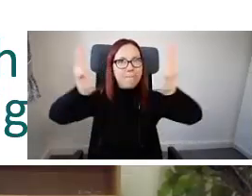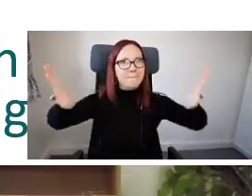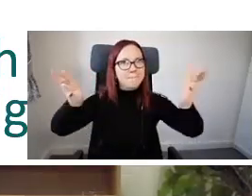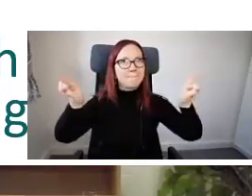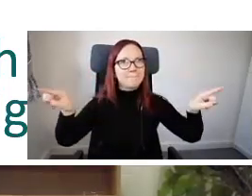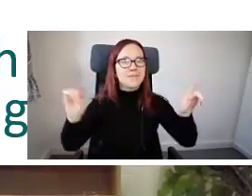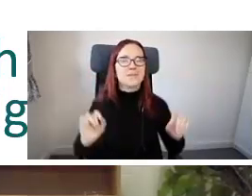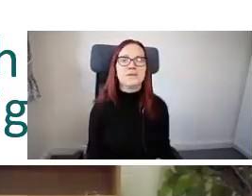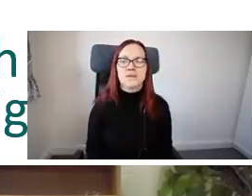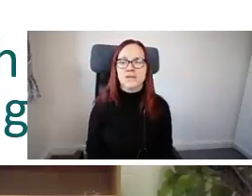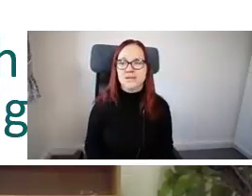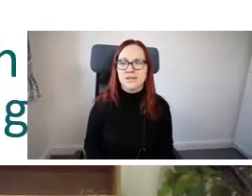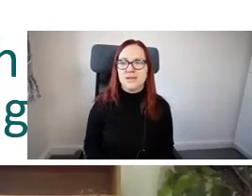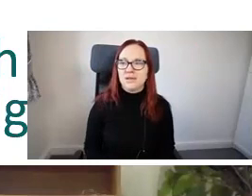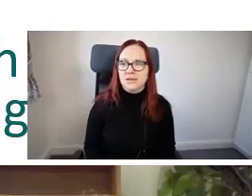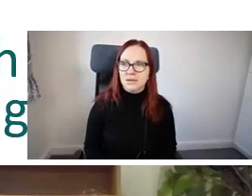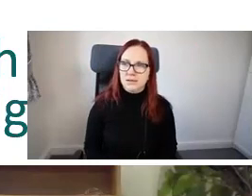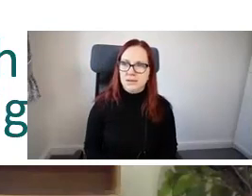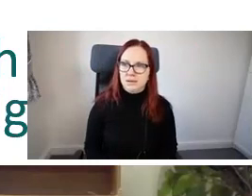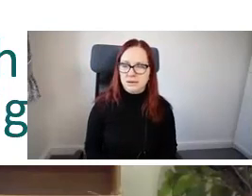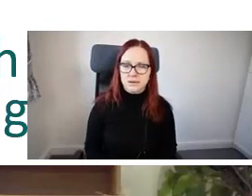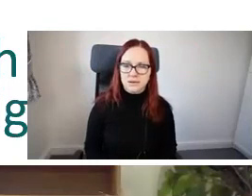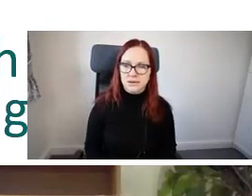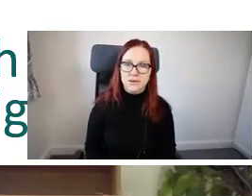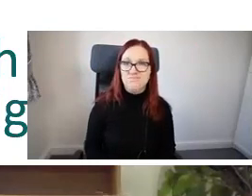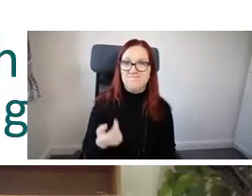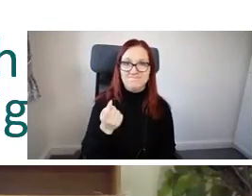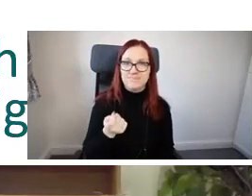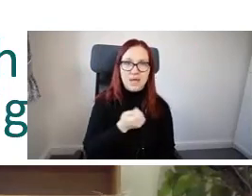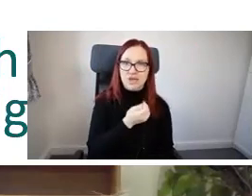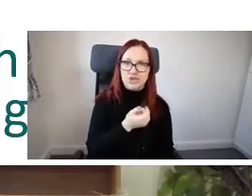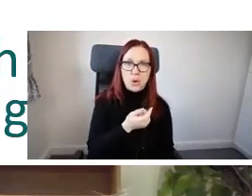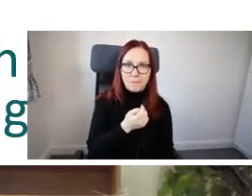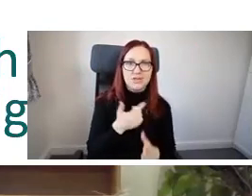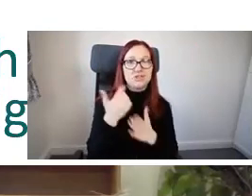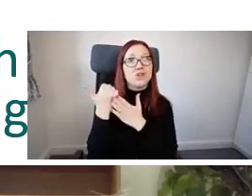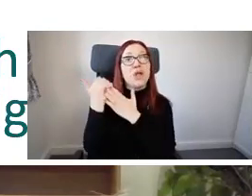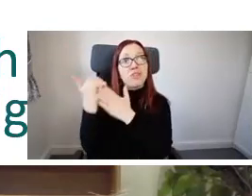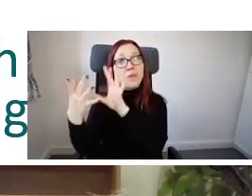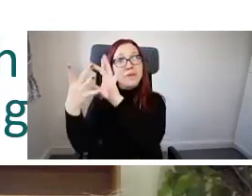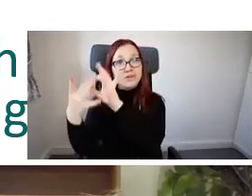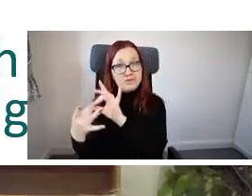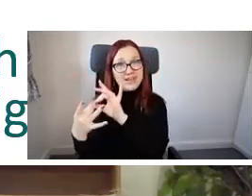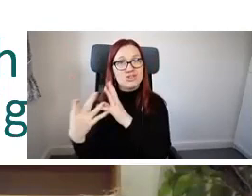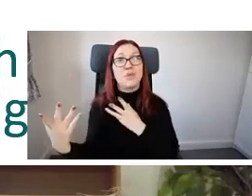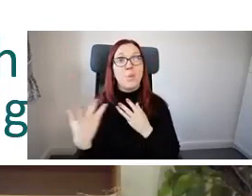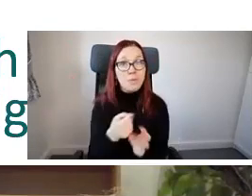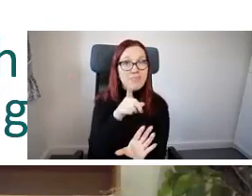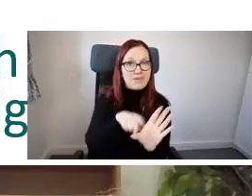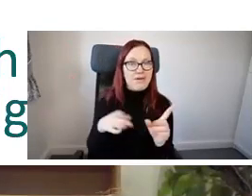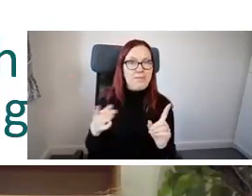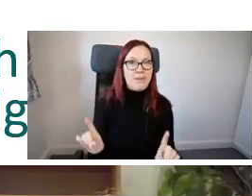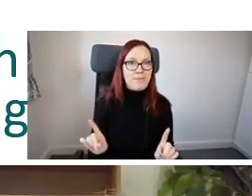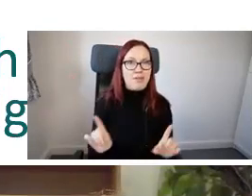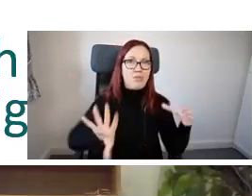but less, you know, there wasn't much at all that spoke to therapeutic relationships with young people within